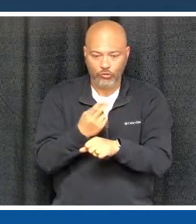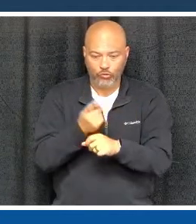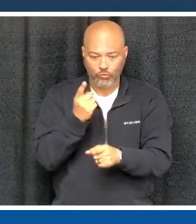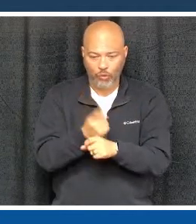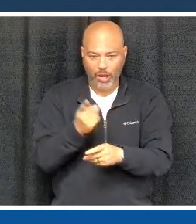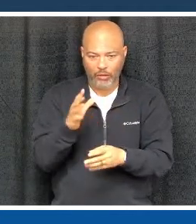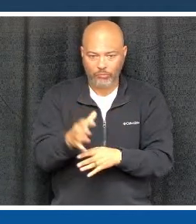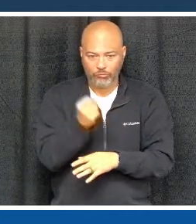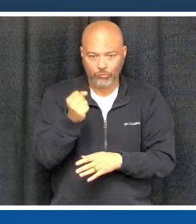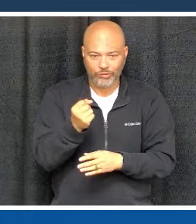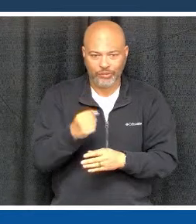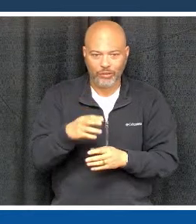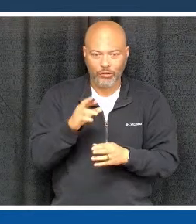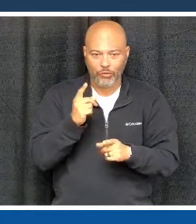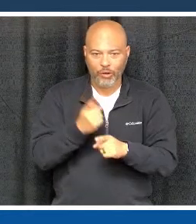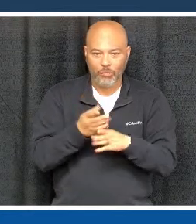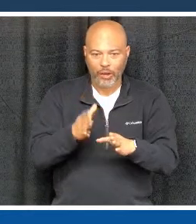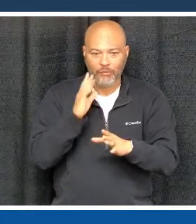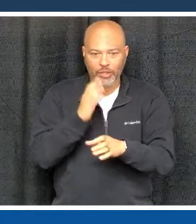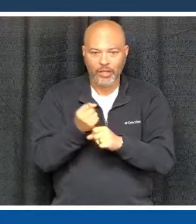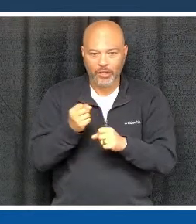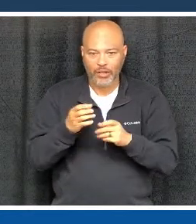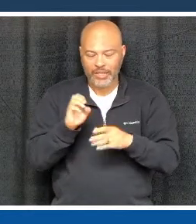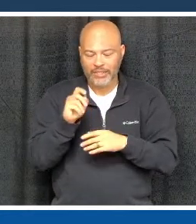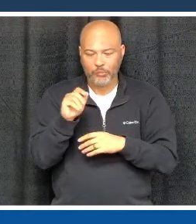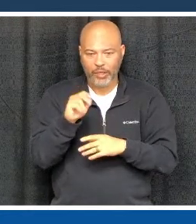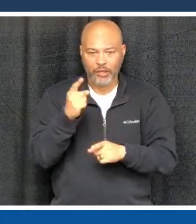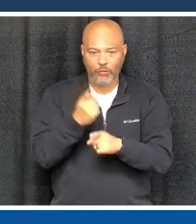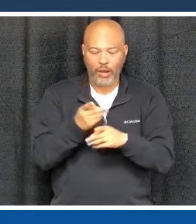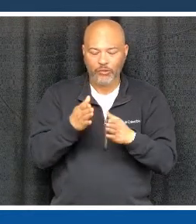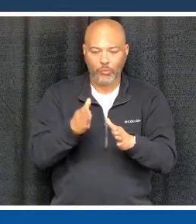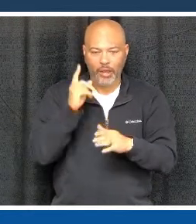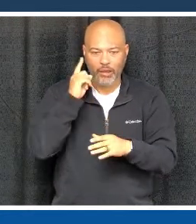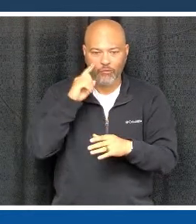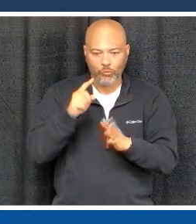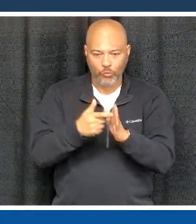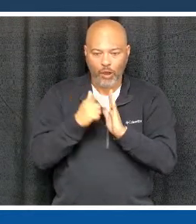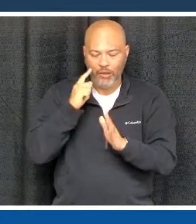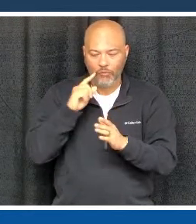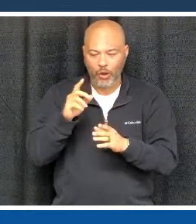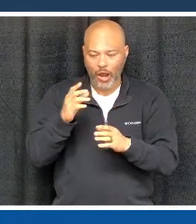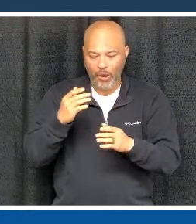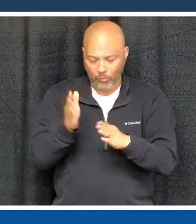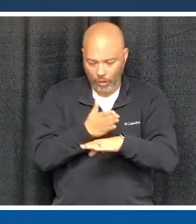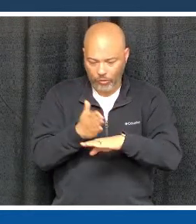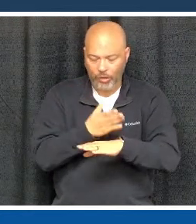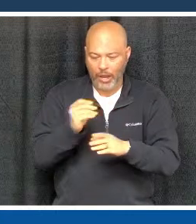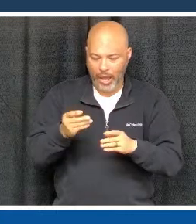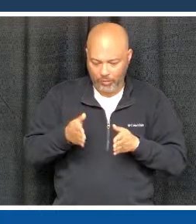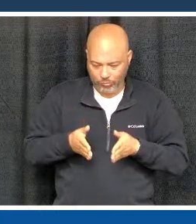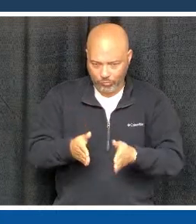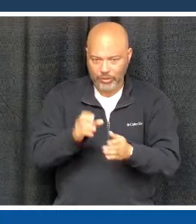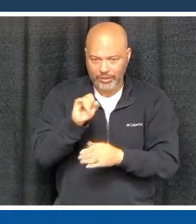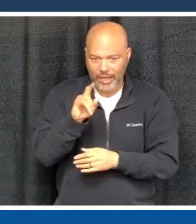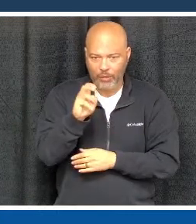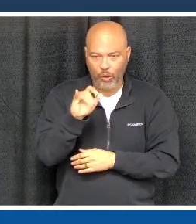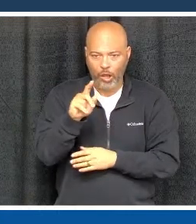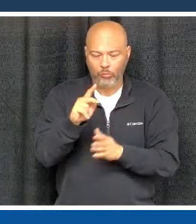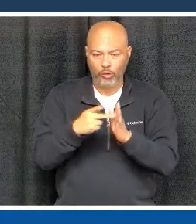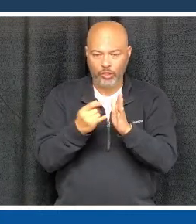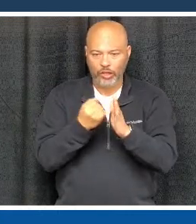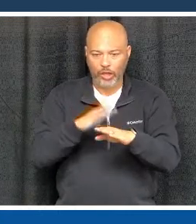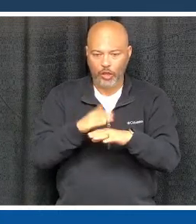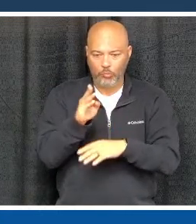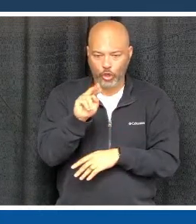of eminent domain to acquire easements, property, and rights of way required to facilitate construction of the sidewalk project on